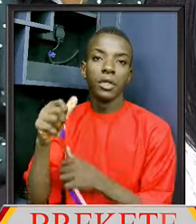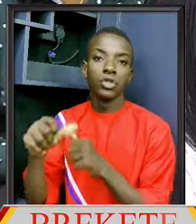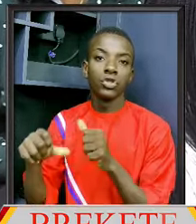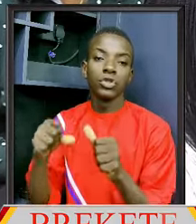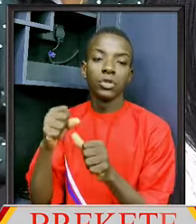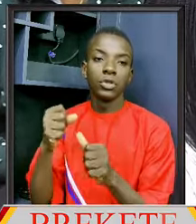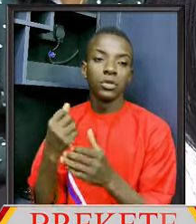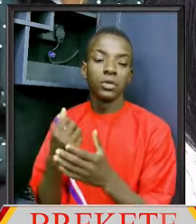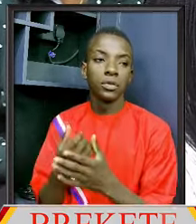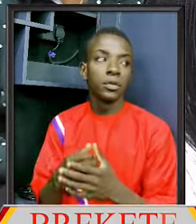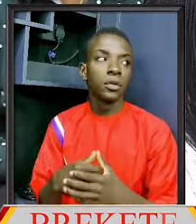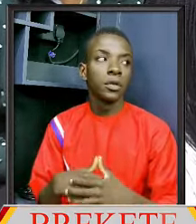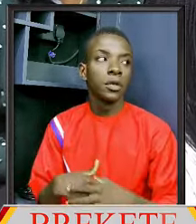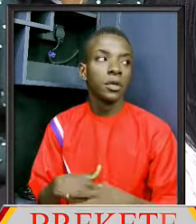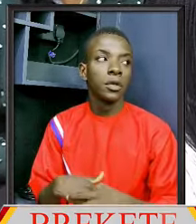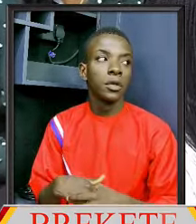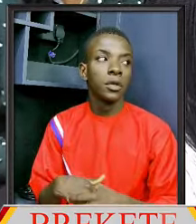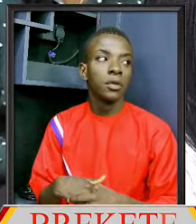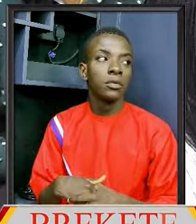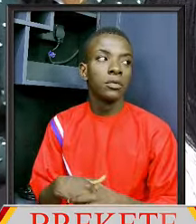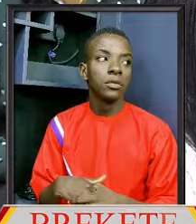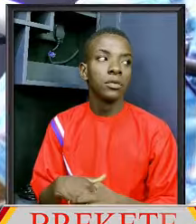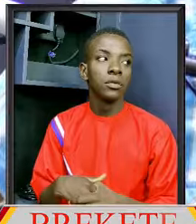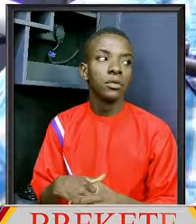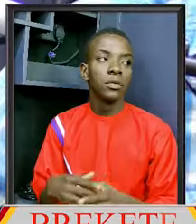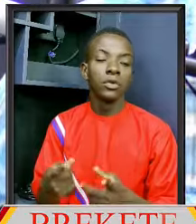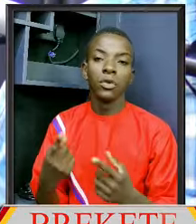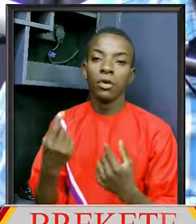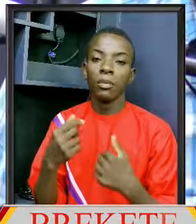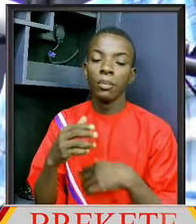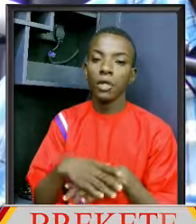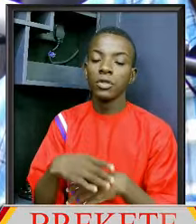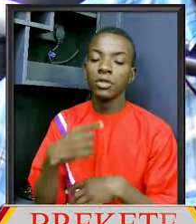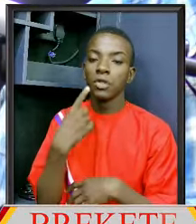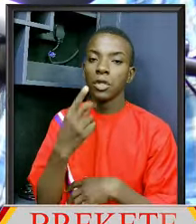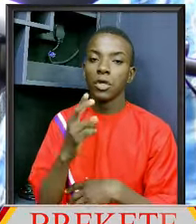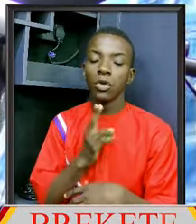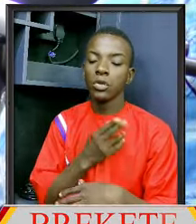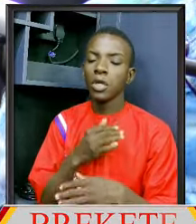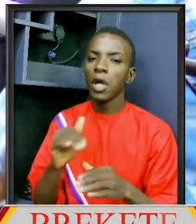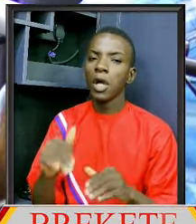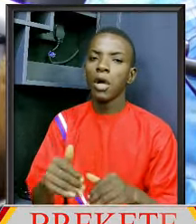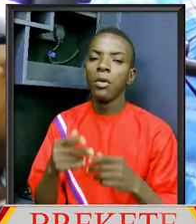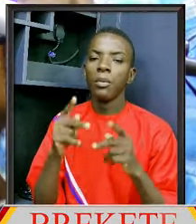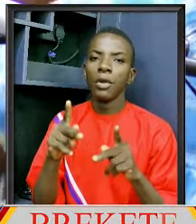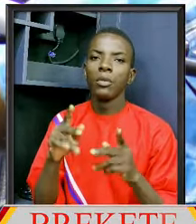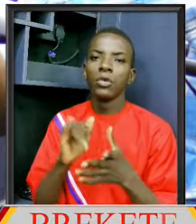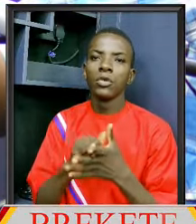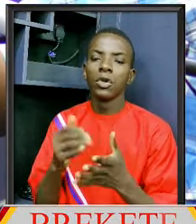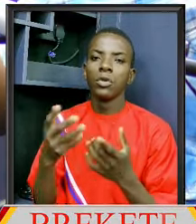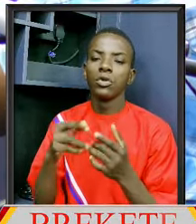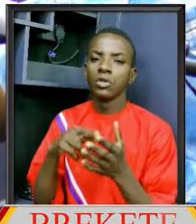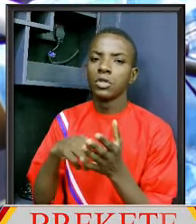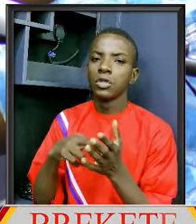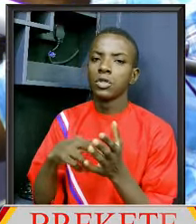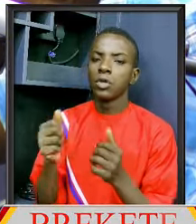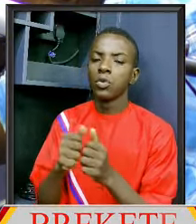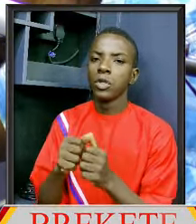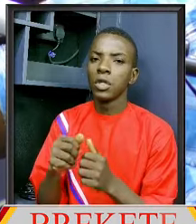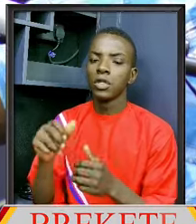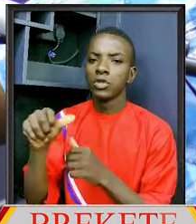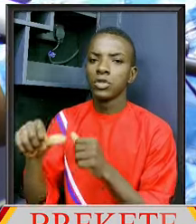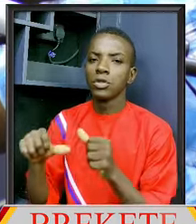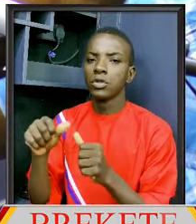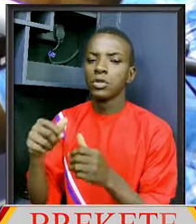You go hold on there. You go come back, come tell us how people we want register with an